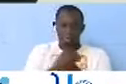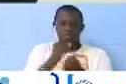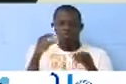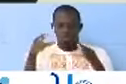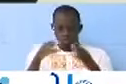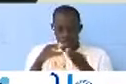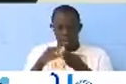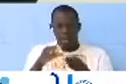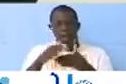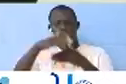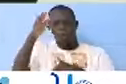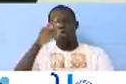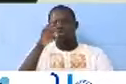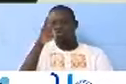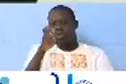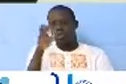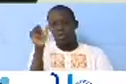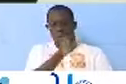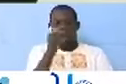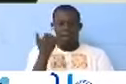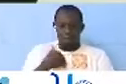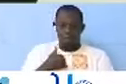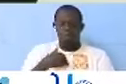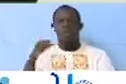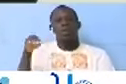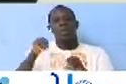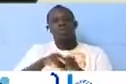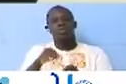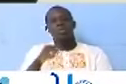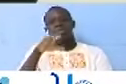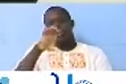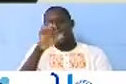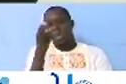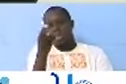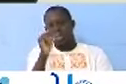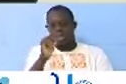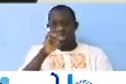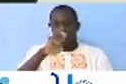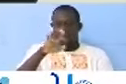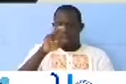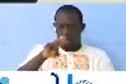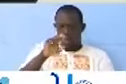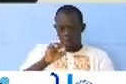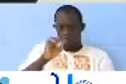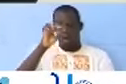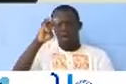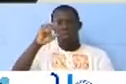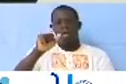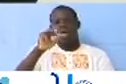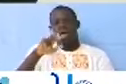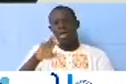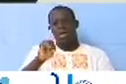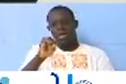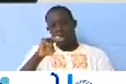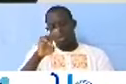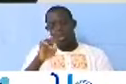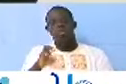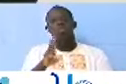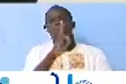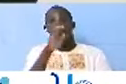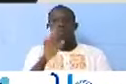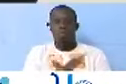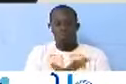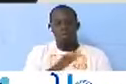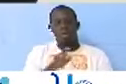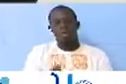people, including Chairman Marina, the Solicitor General at the time. Yeah, muta aning me alonko abita bila mu amfangola abo kono Solicitor